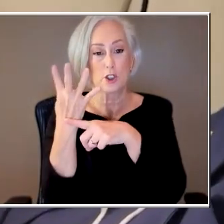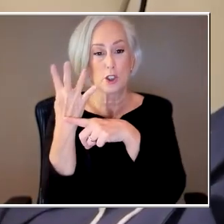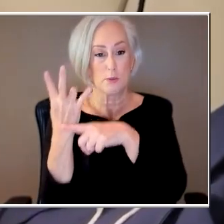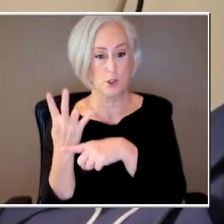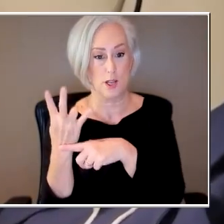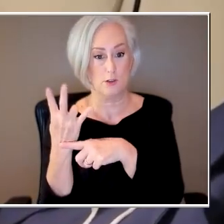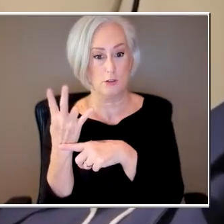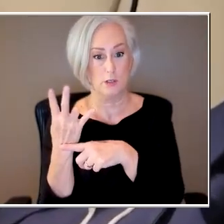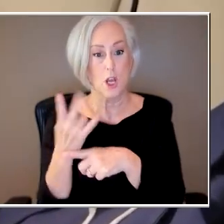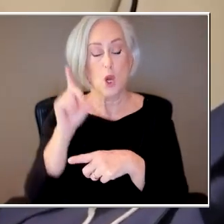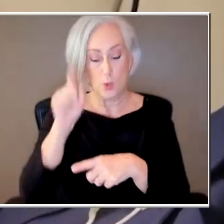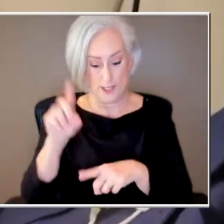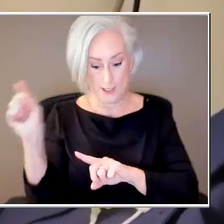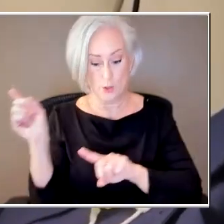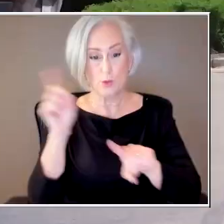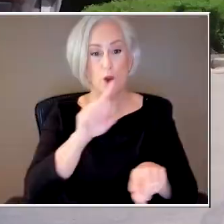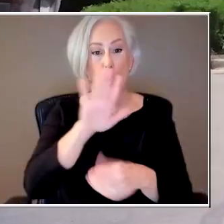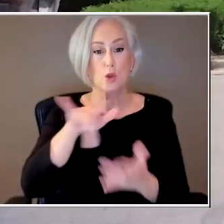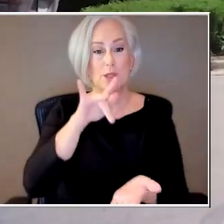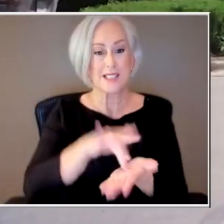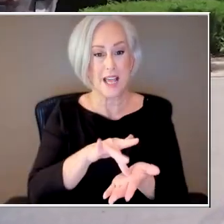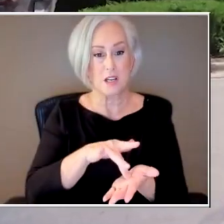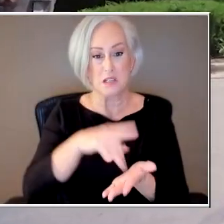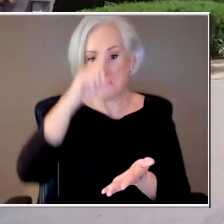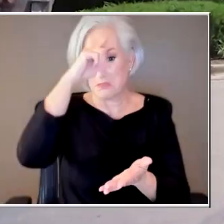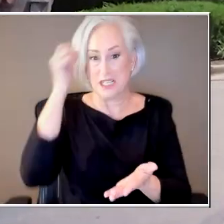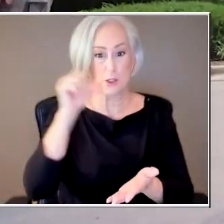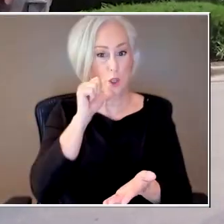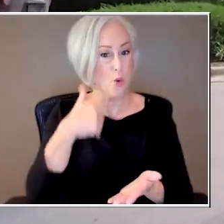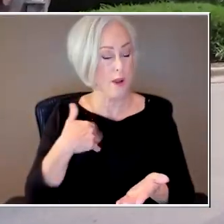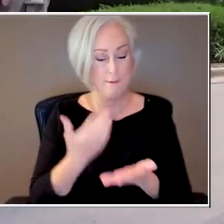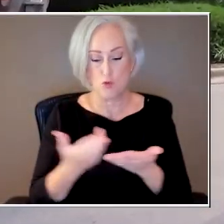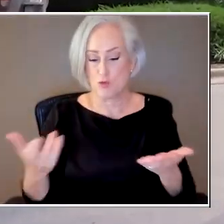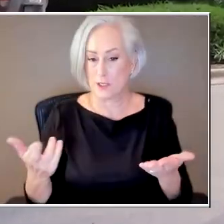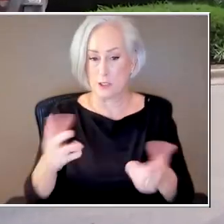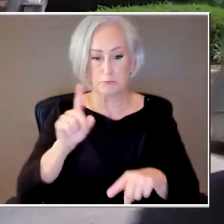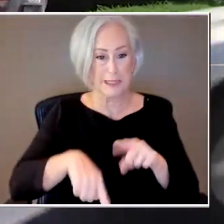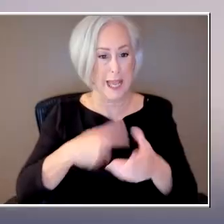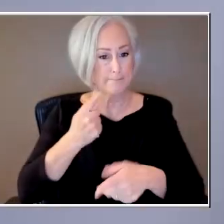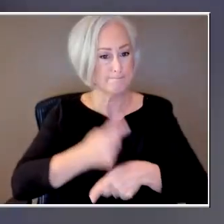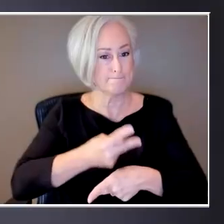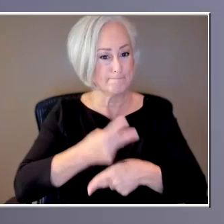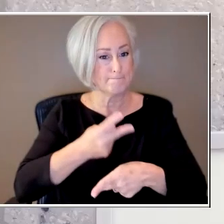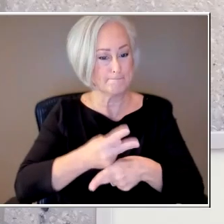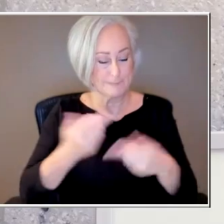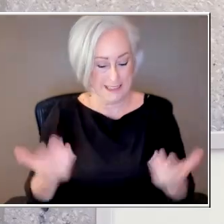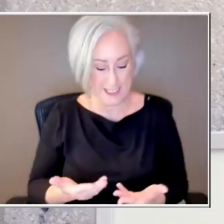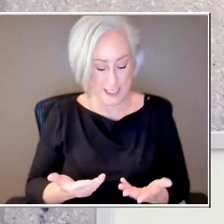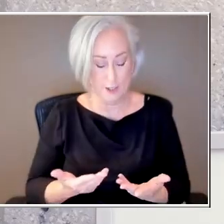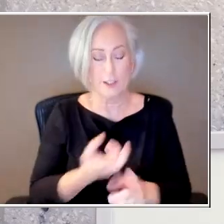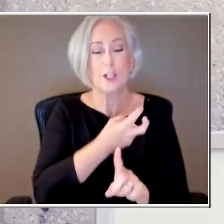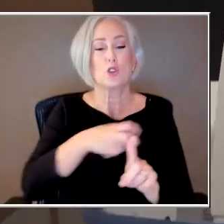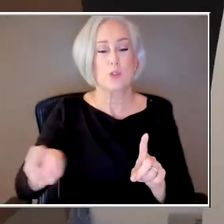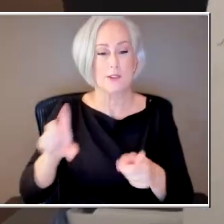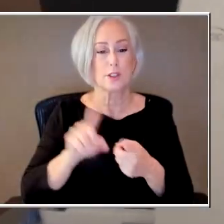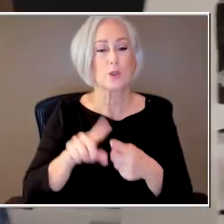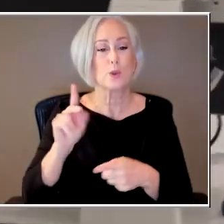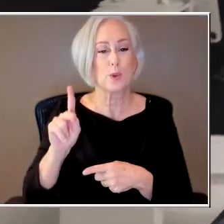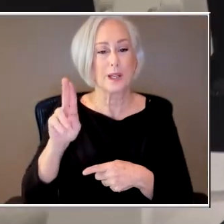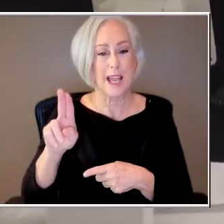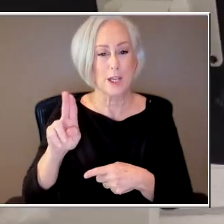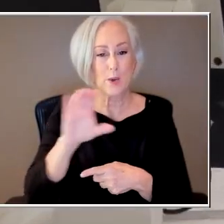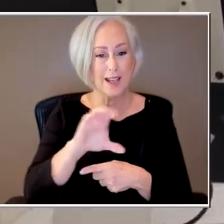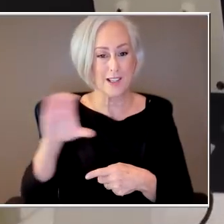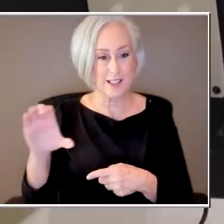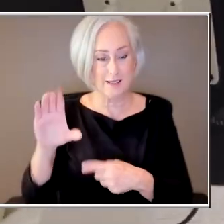treat you because we cannot treat you at this hospital. We don't have the resources. He was transferred to the University of Kansas Cancer Center, where he met with Dr. Joseph